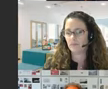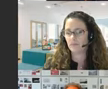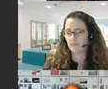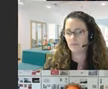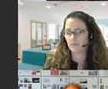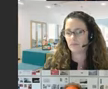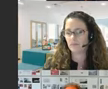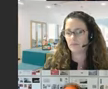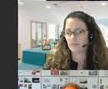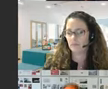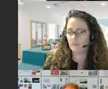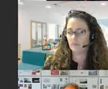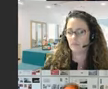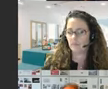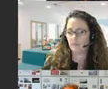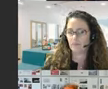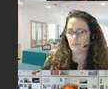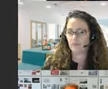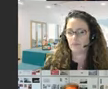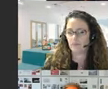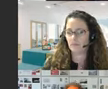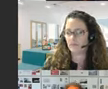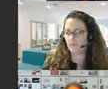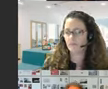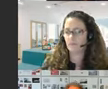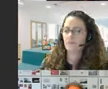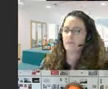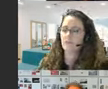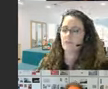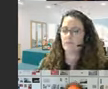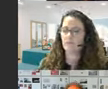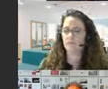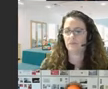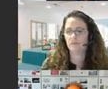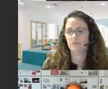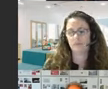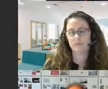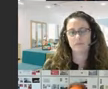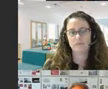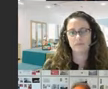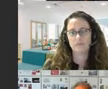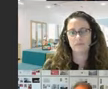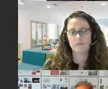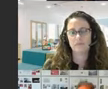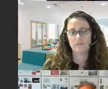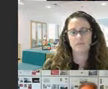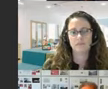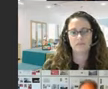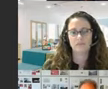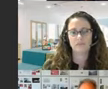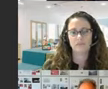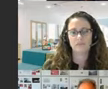the right response to the context, to the weather, to the political context, and